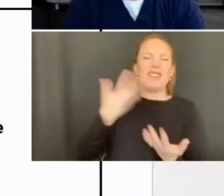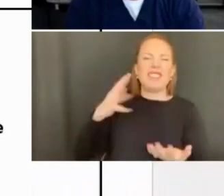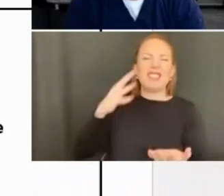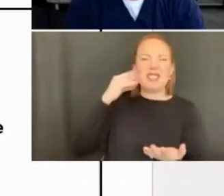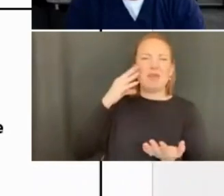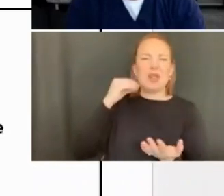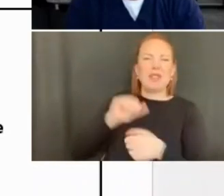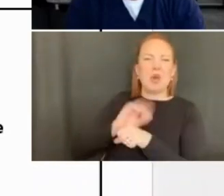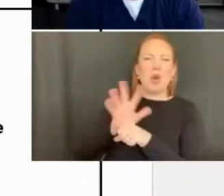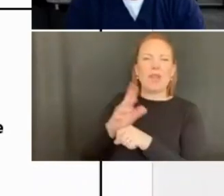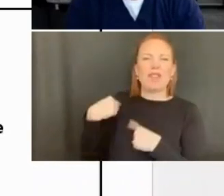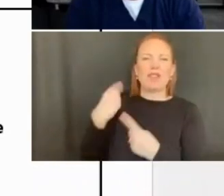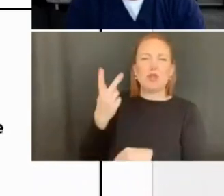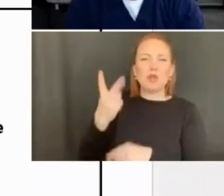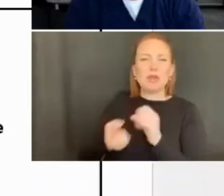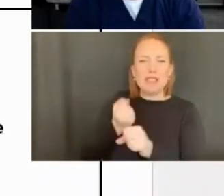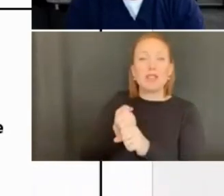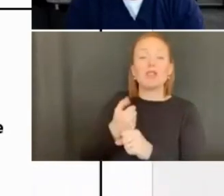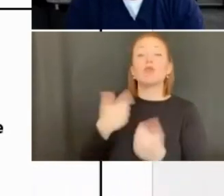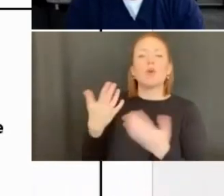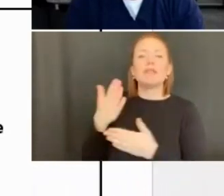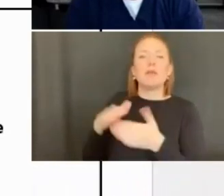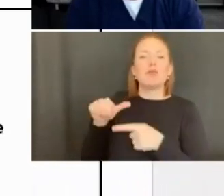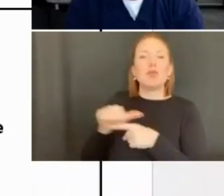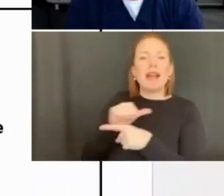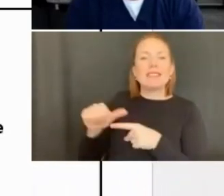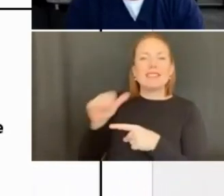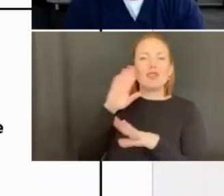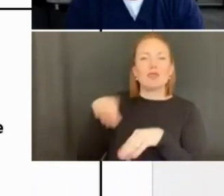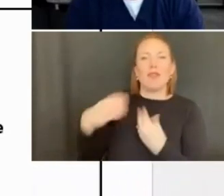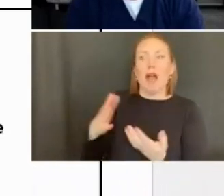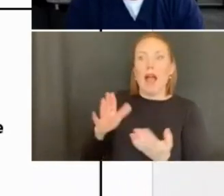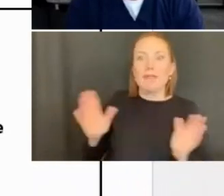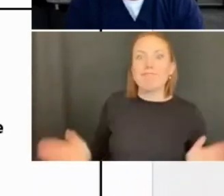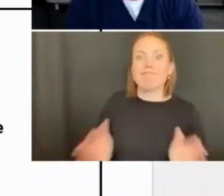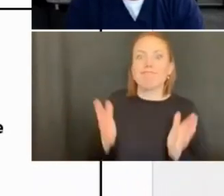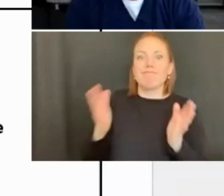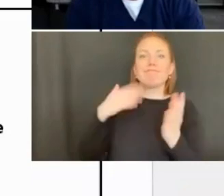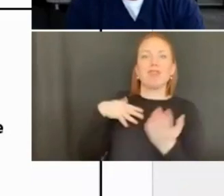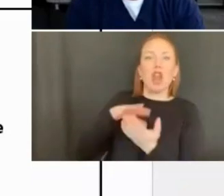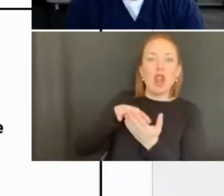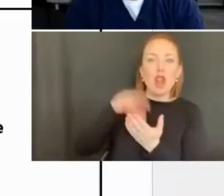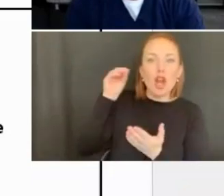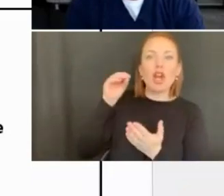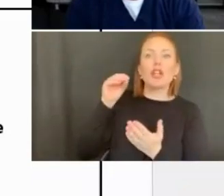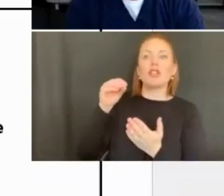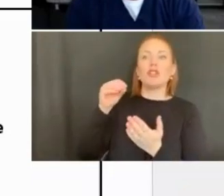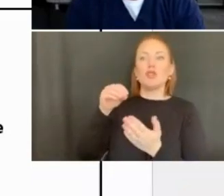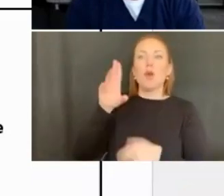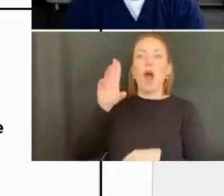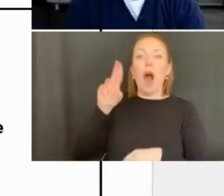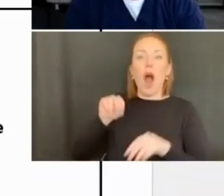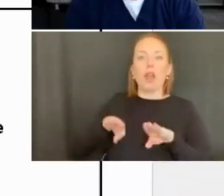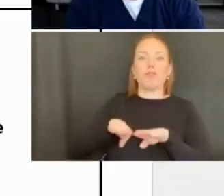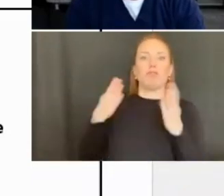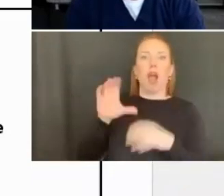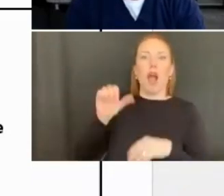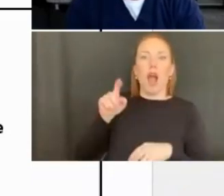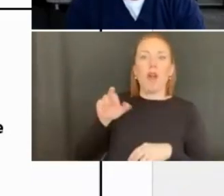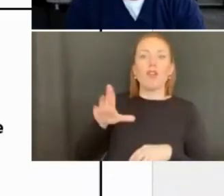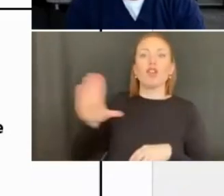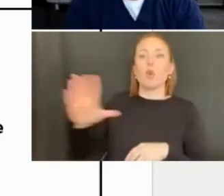stretch of this school year. So here's some exercises to give everybody a boost. Learning to uncover your why or your true